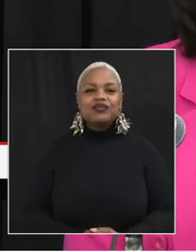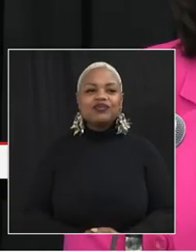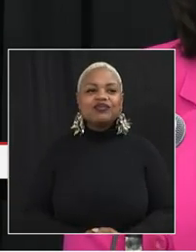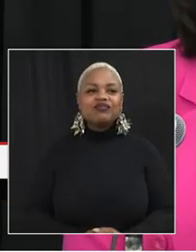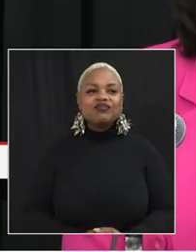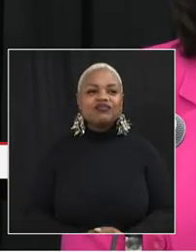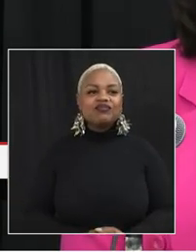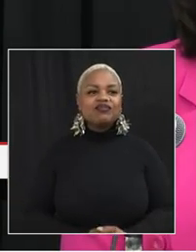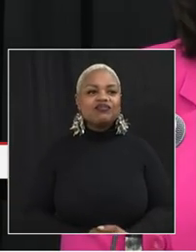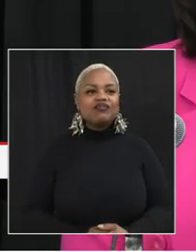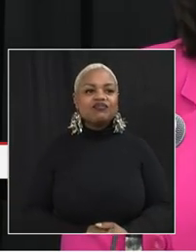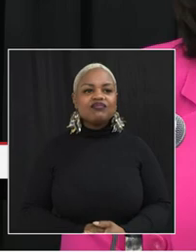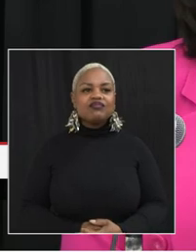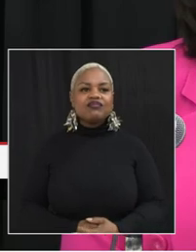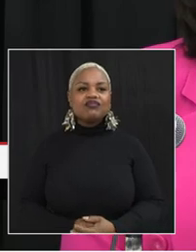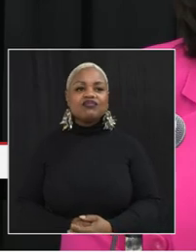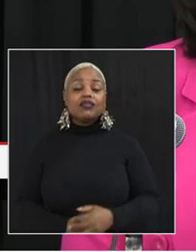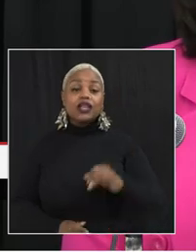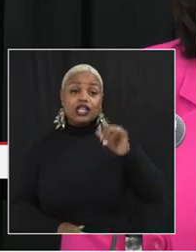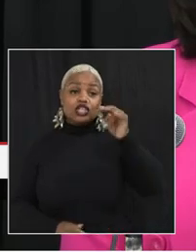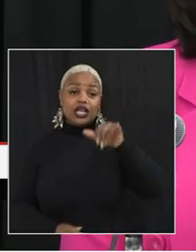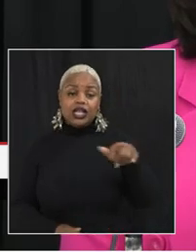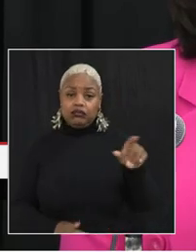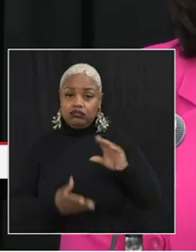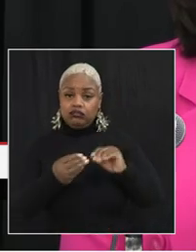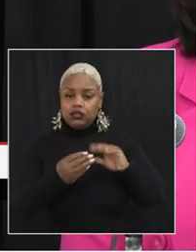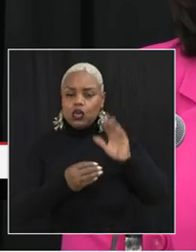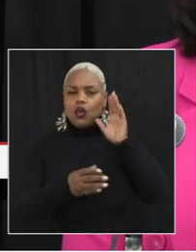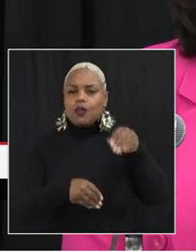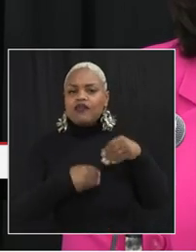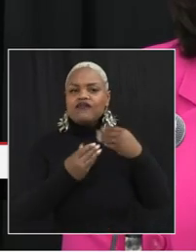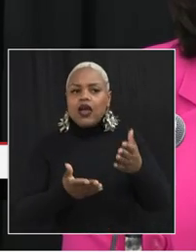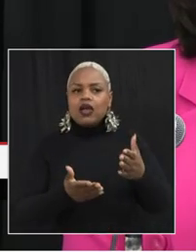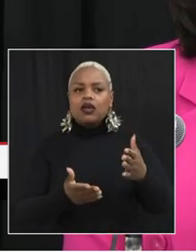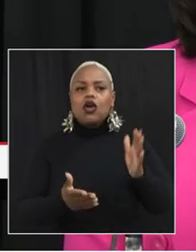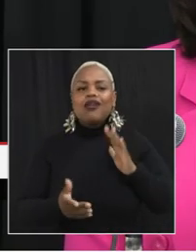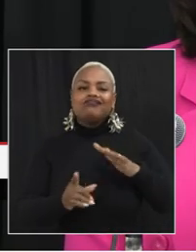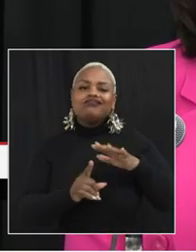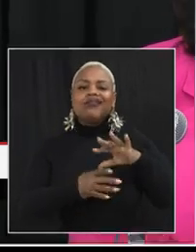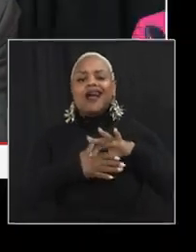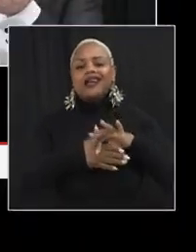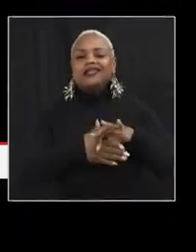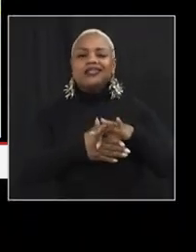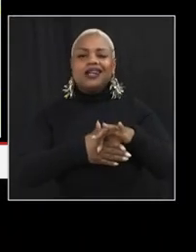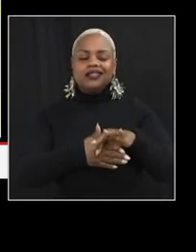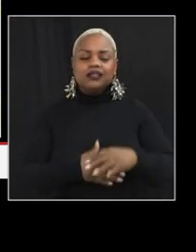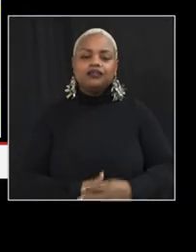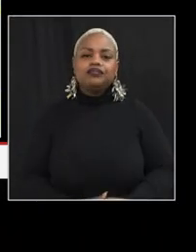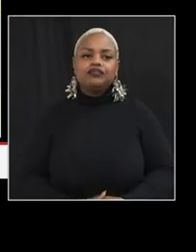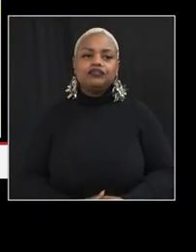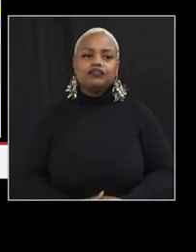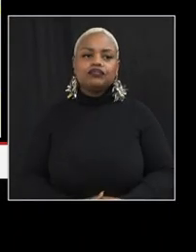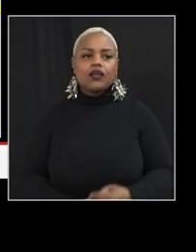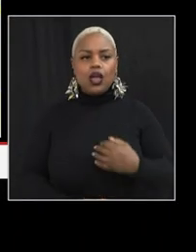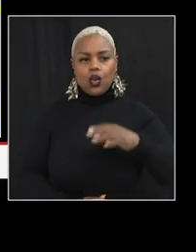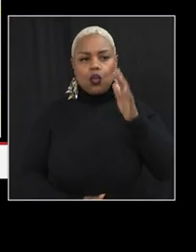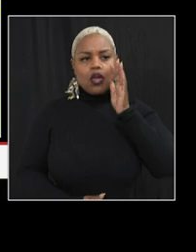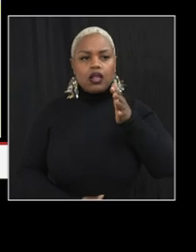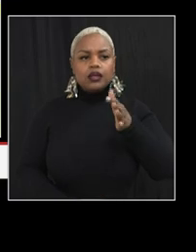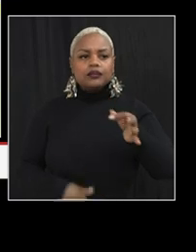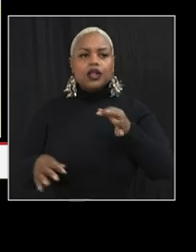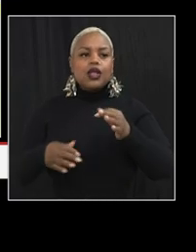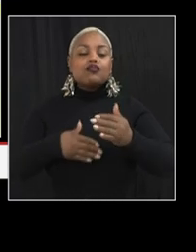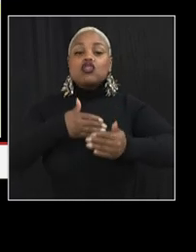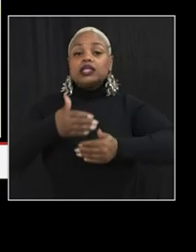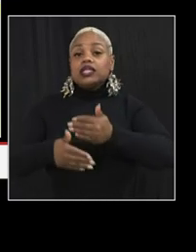questions and your recommendations to us. So I'll talk a bit about the process of how we go about constructing the budget. There are 4 parts